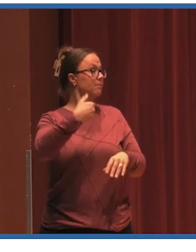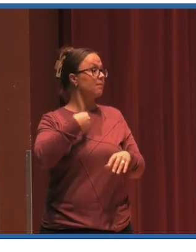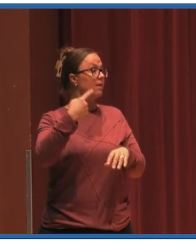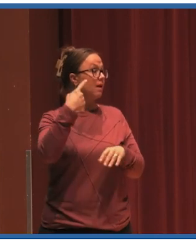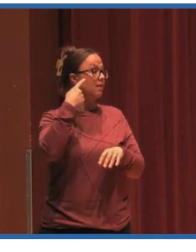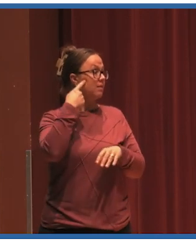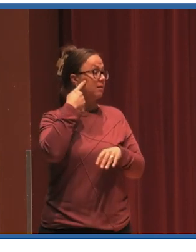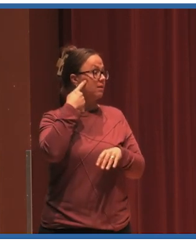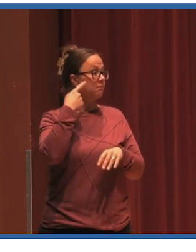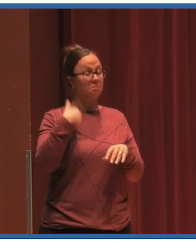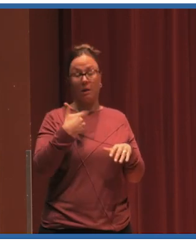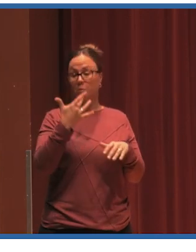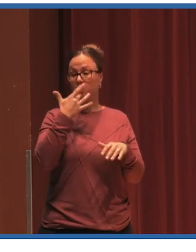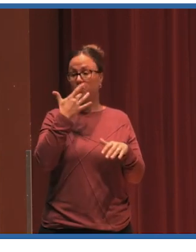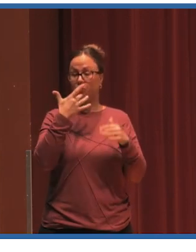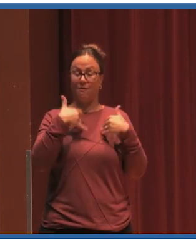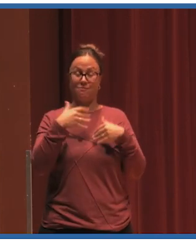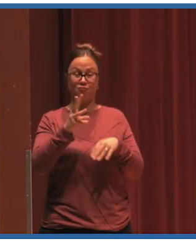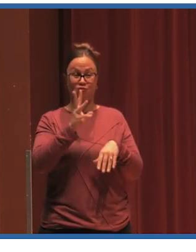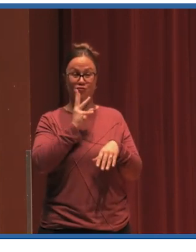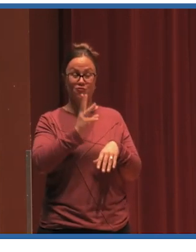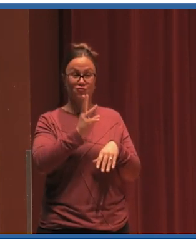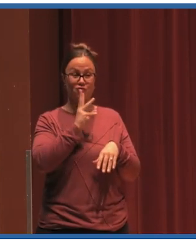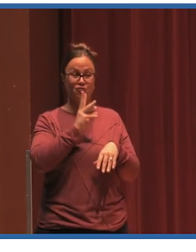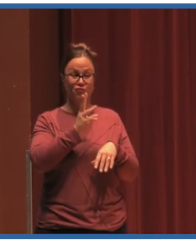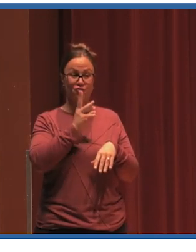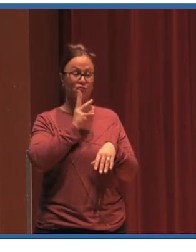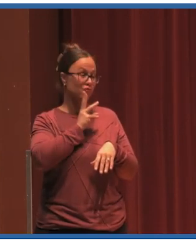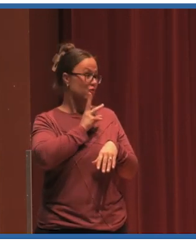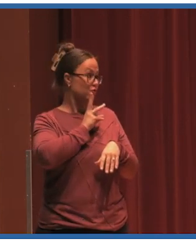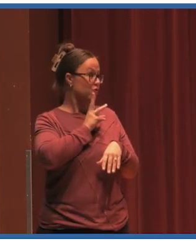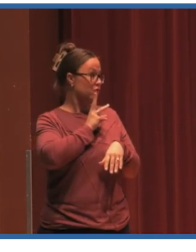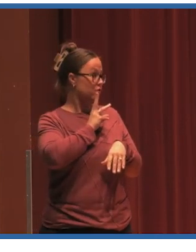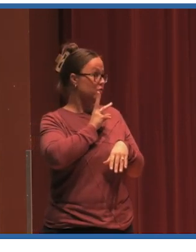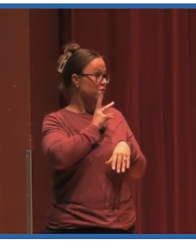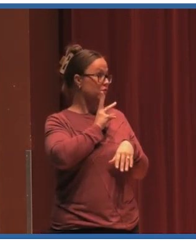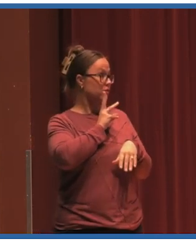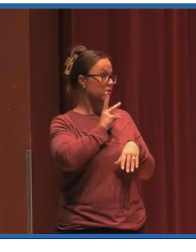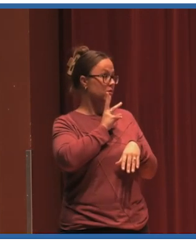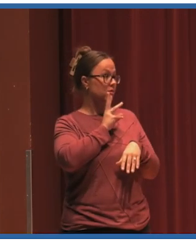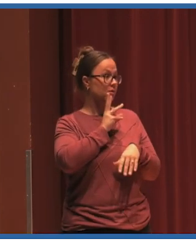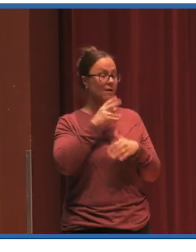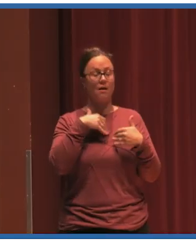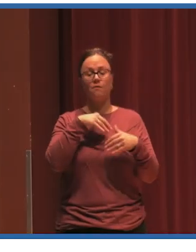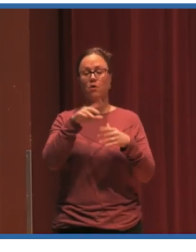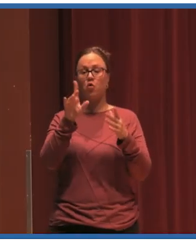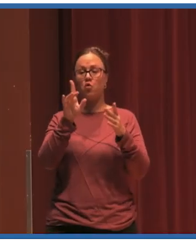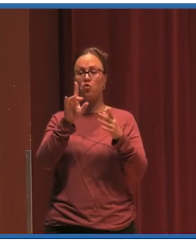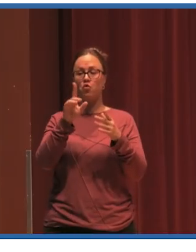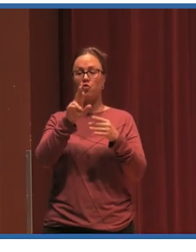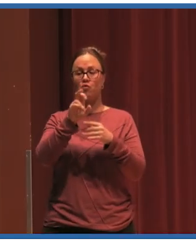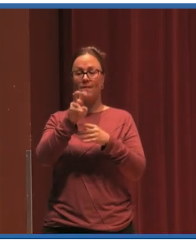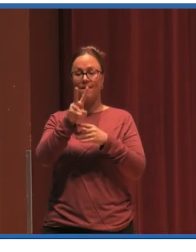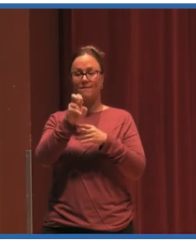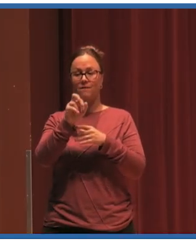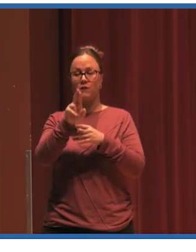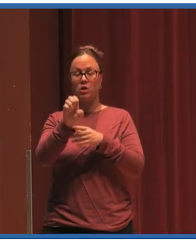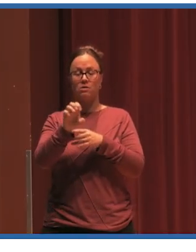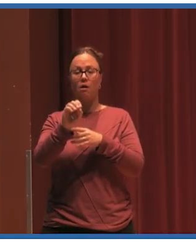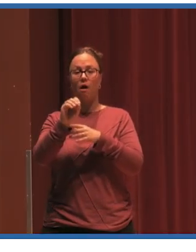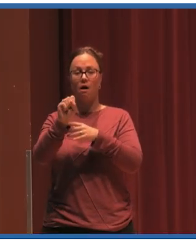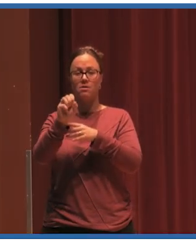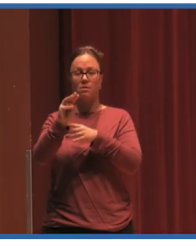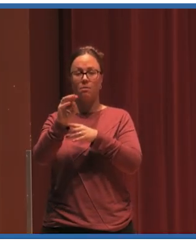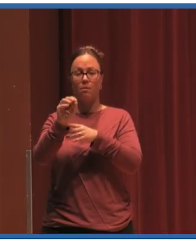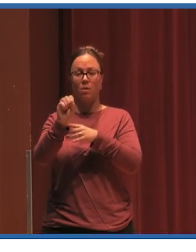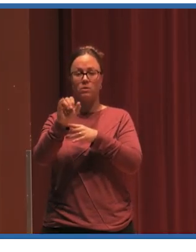that, I prefer to have water that has gone through reverse osmosis, which is the process that is needed to remove